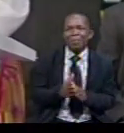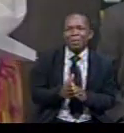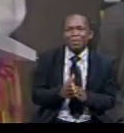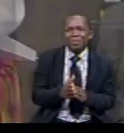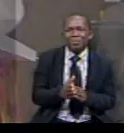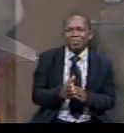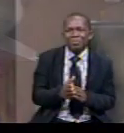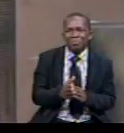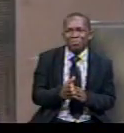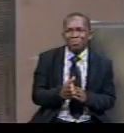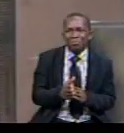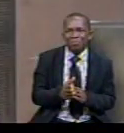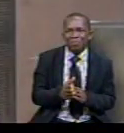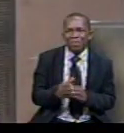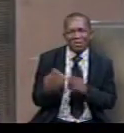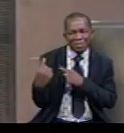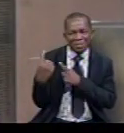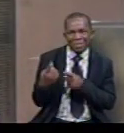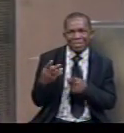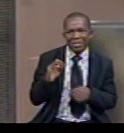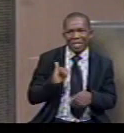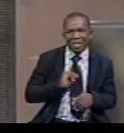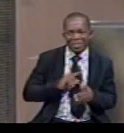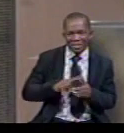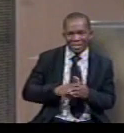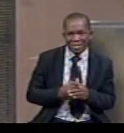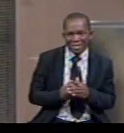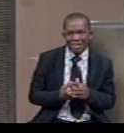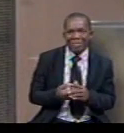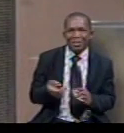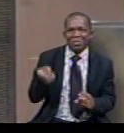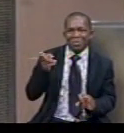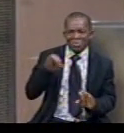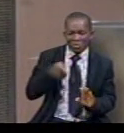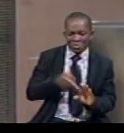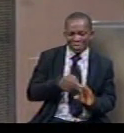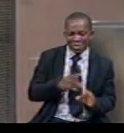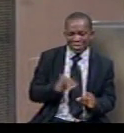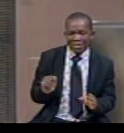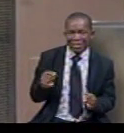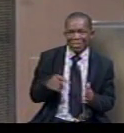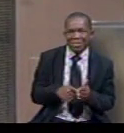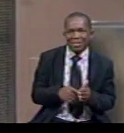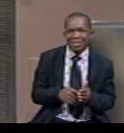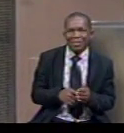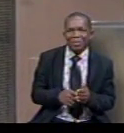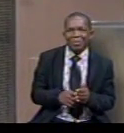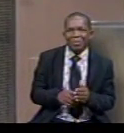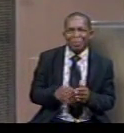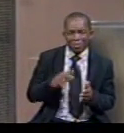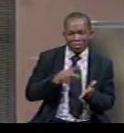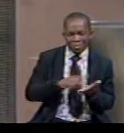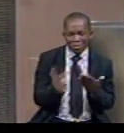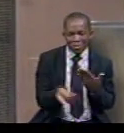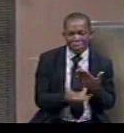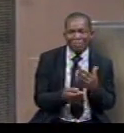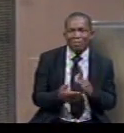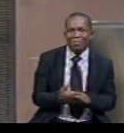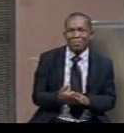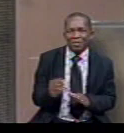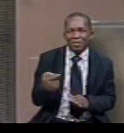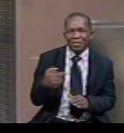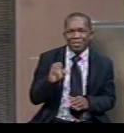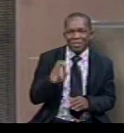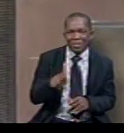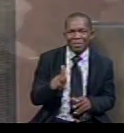And since I started joining the crusade, the first day he started,